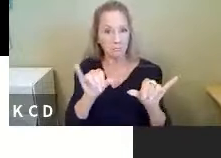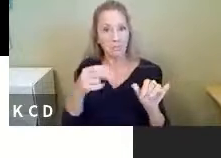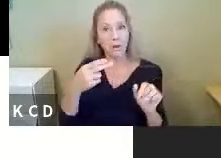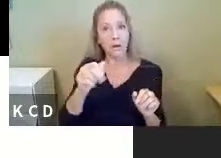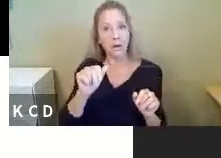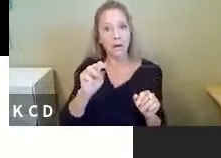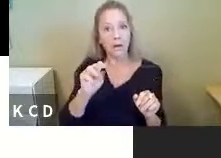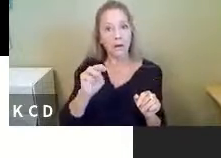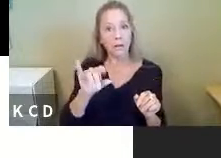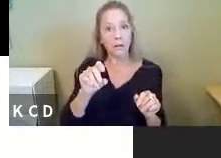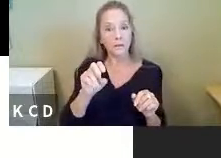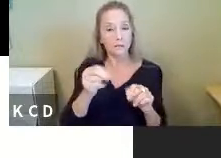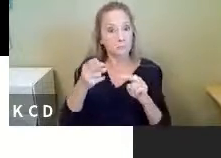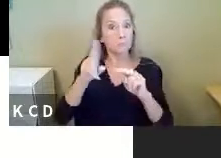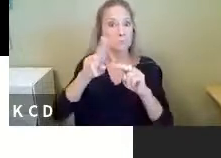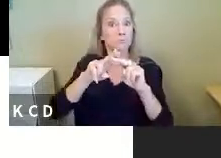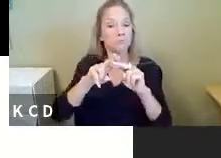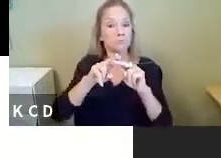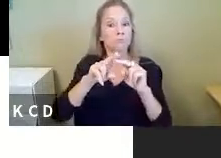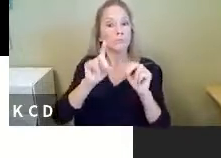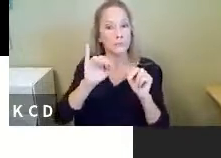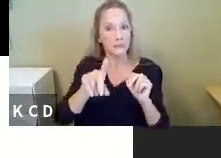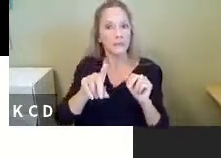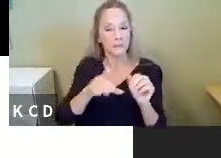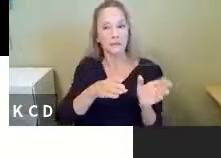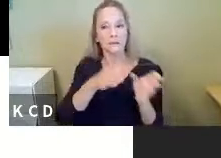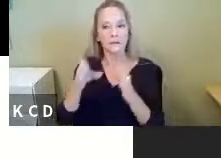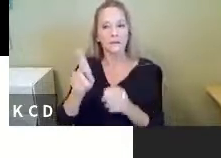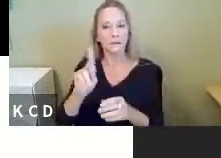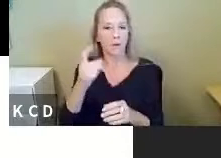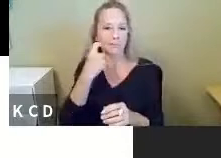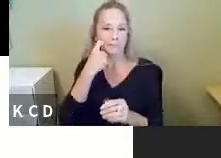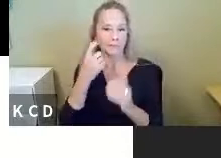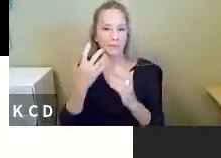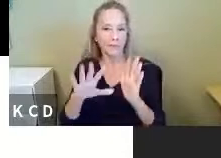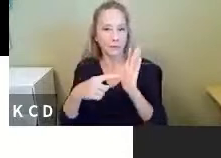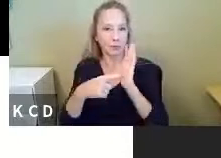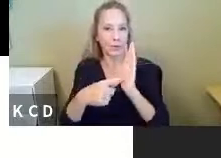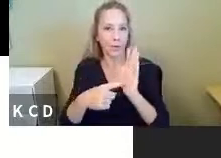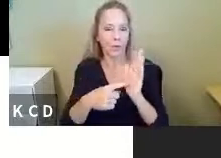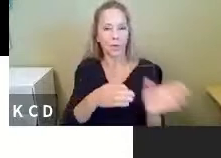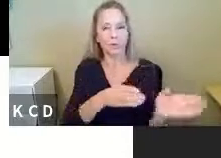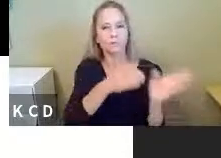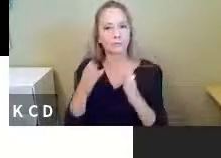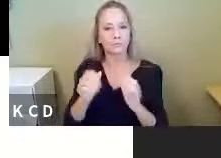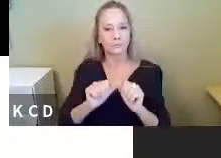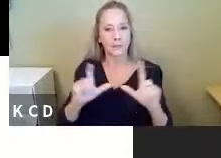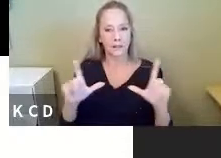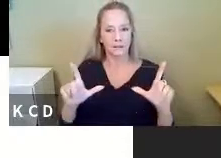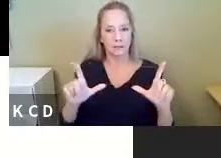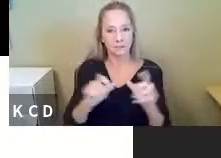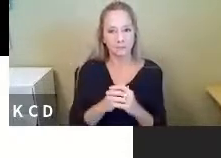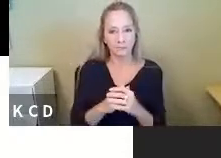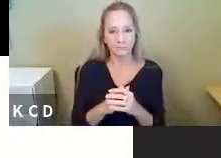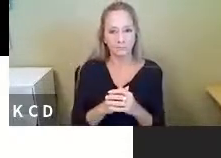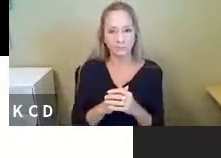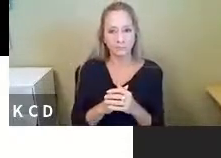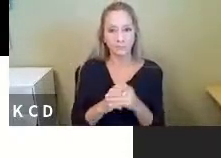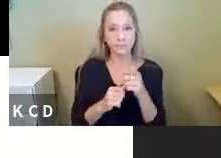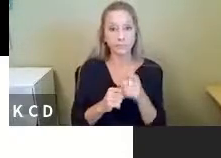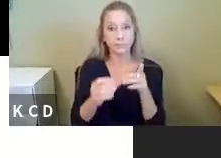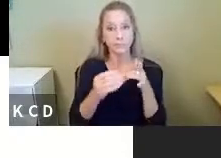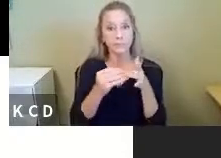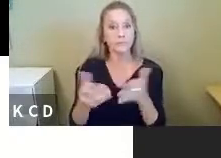on an upswing, and then Knox is exactly what I just showed you. Next slide, please. Now, all this leads to